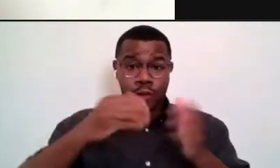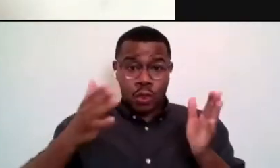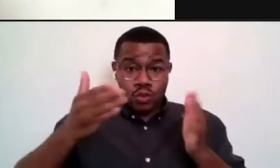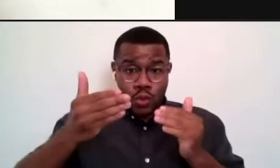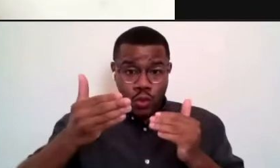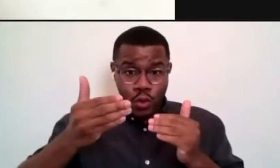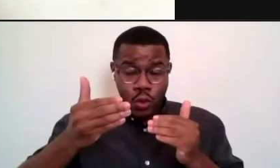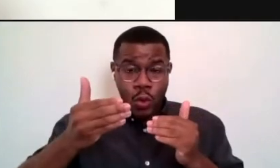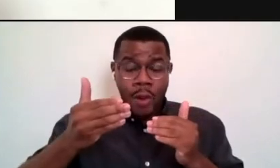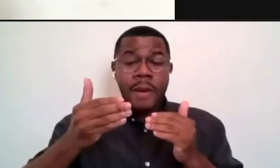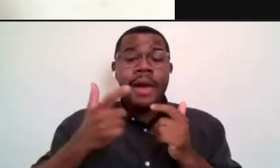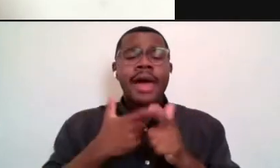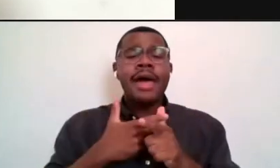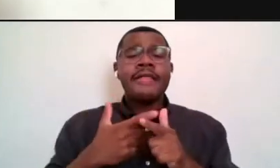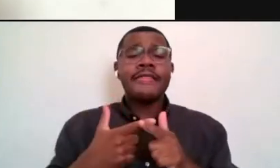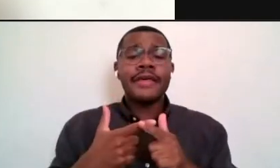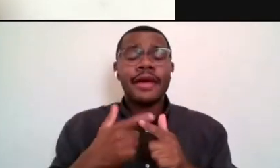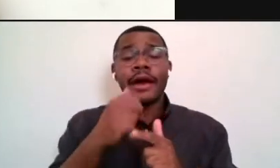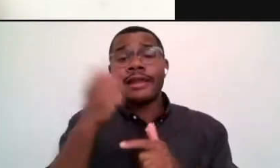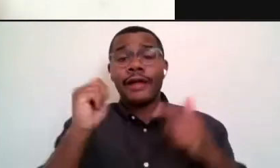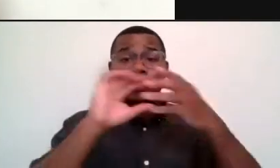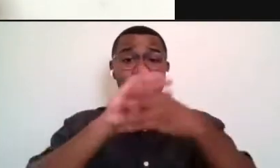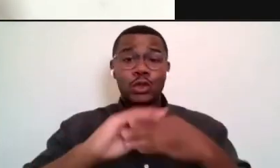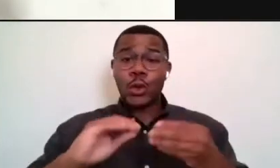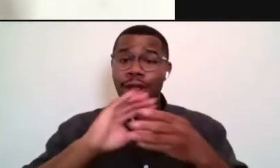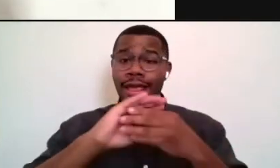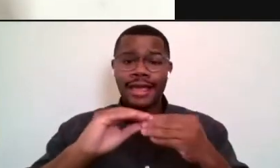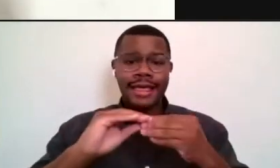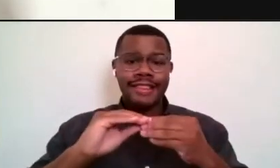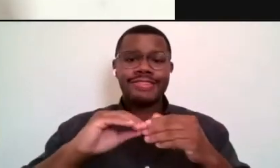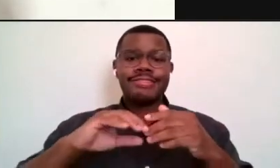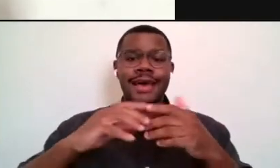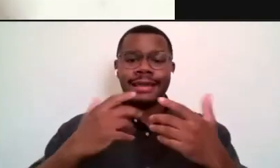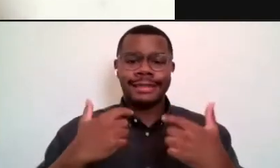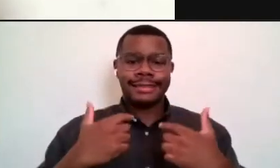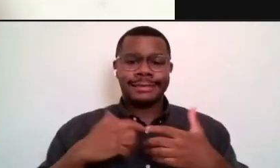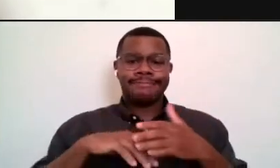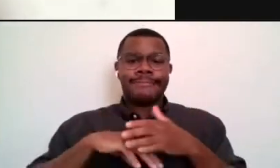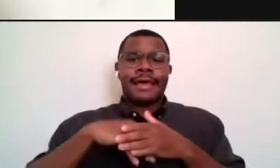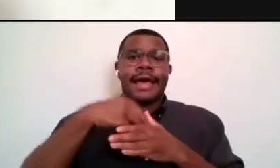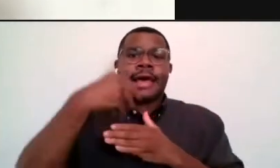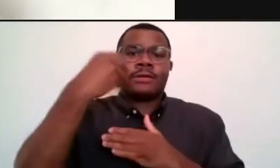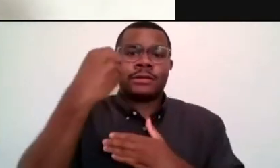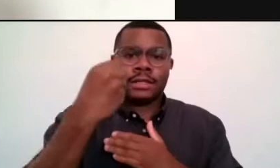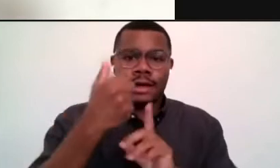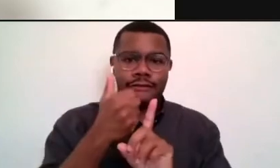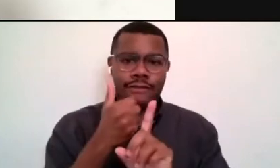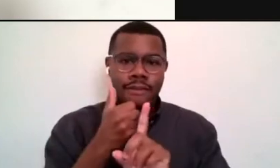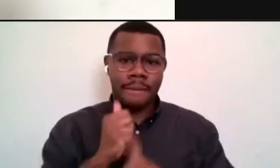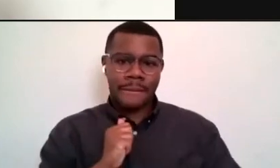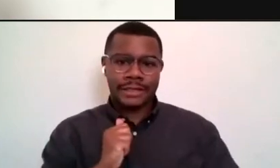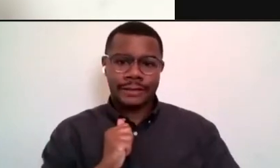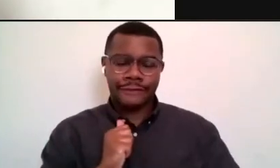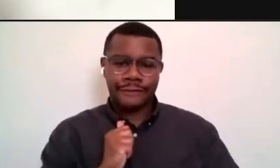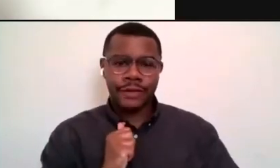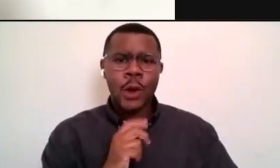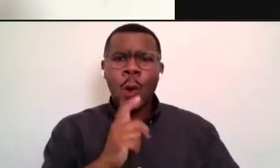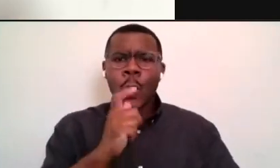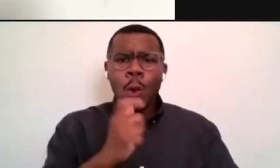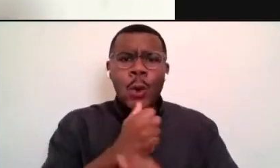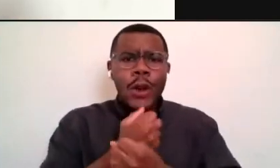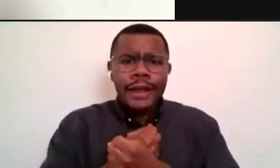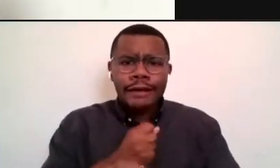and who do you love, right? Yeah. You know, your ancestors, who named you and